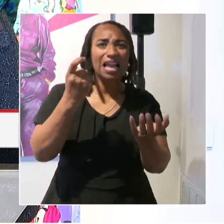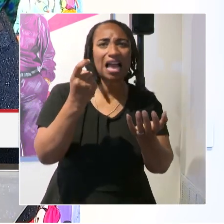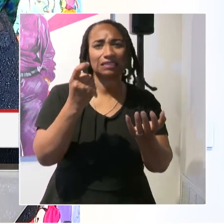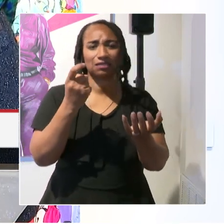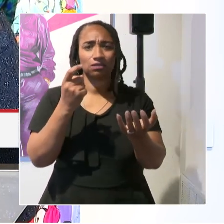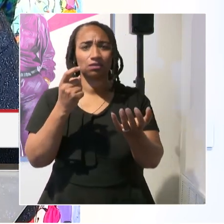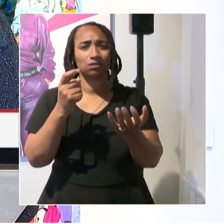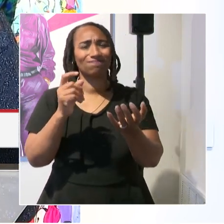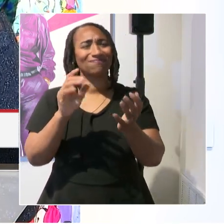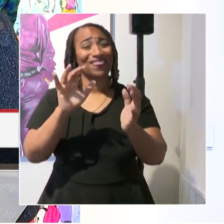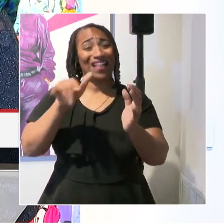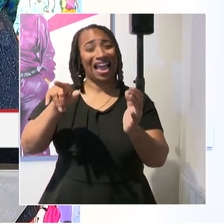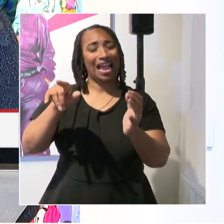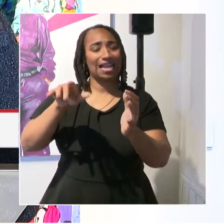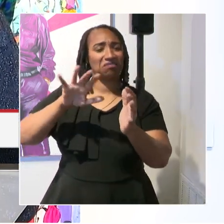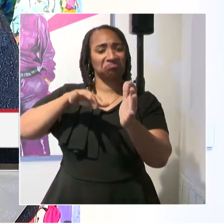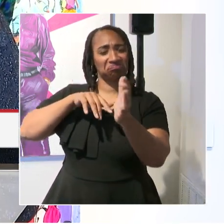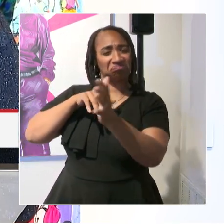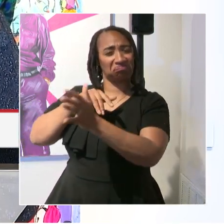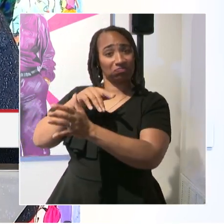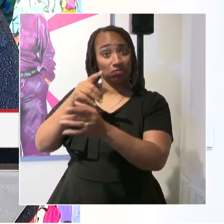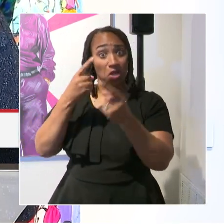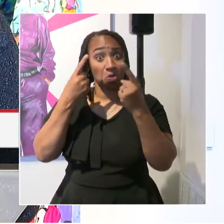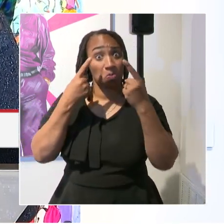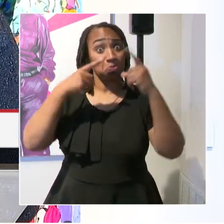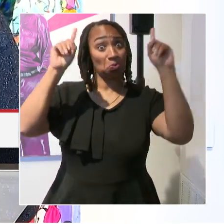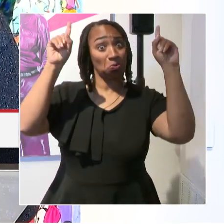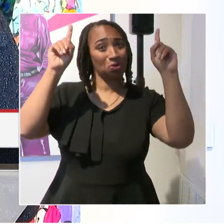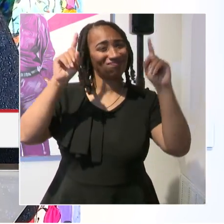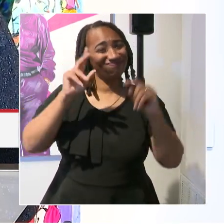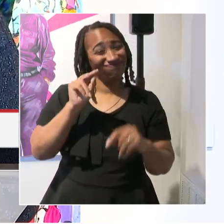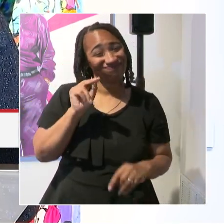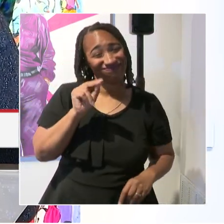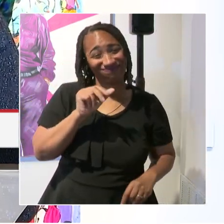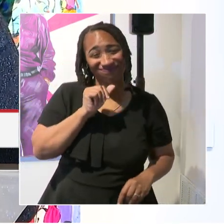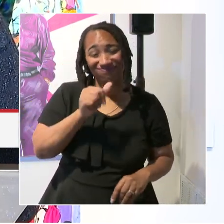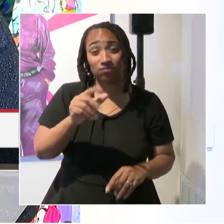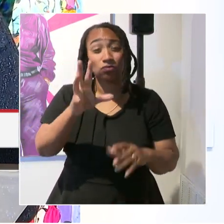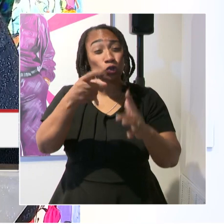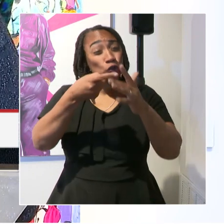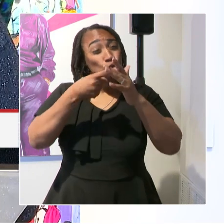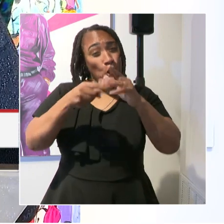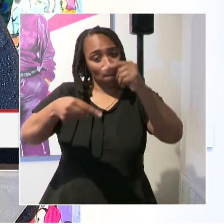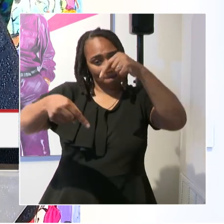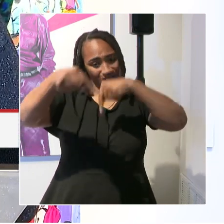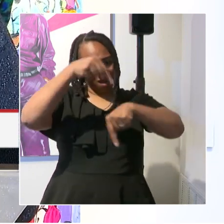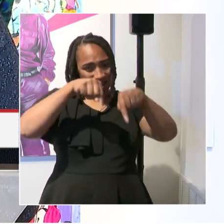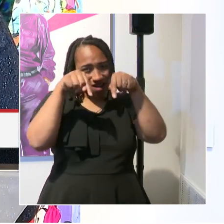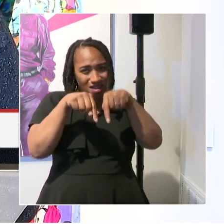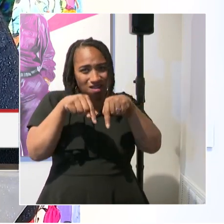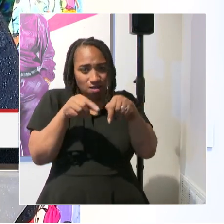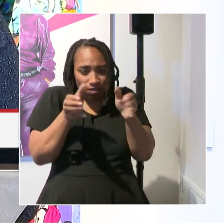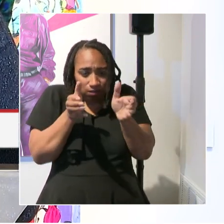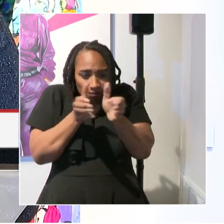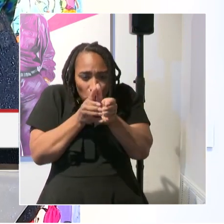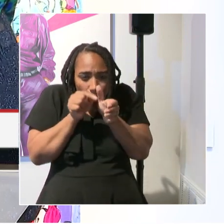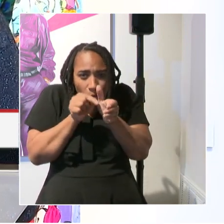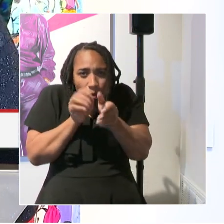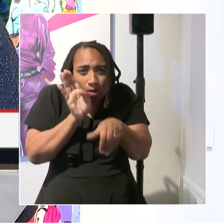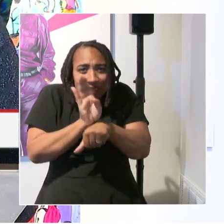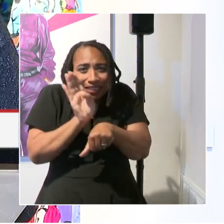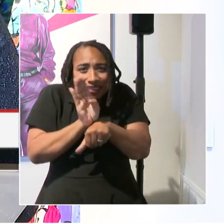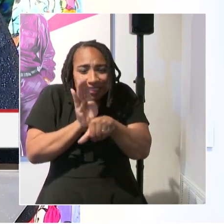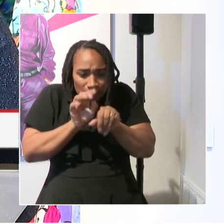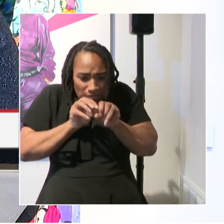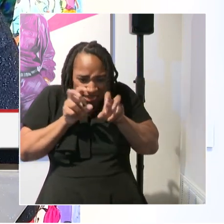approach running the government. We want to grow, and we want to streamline our spending so that we